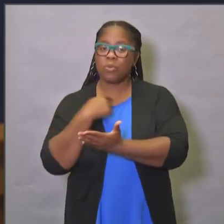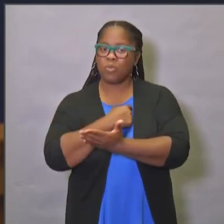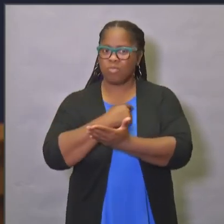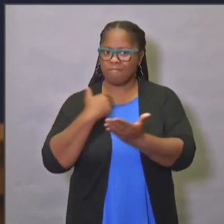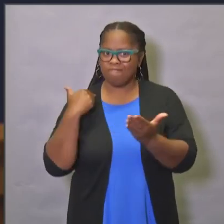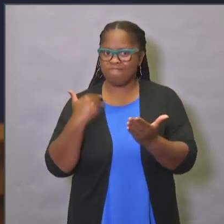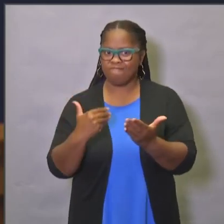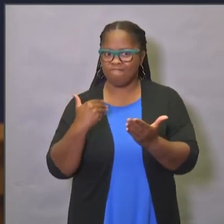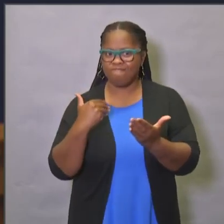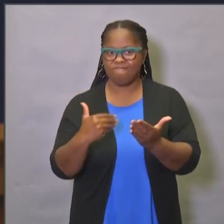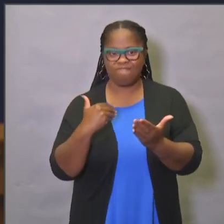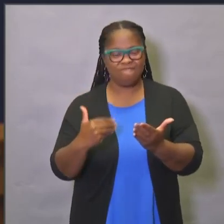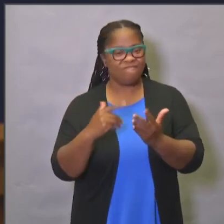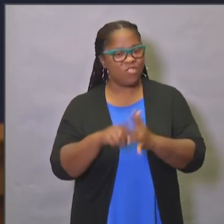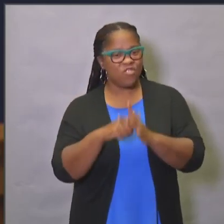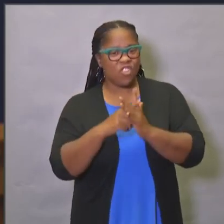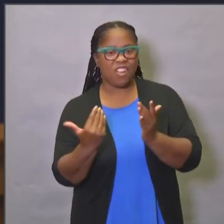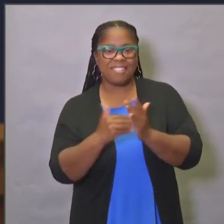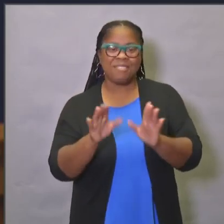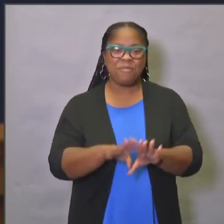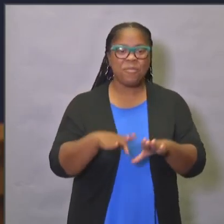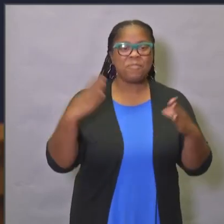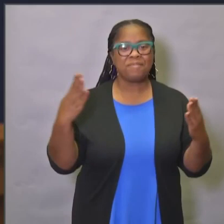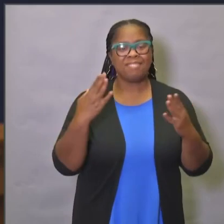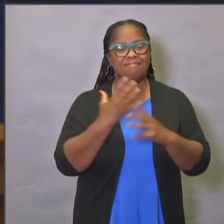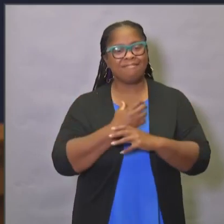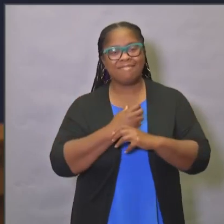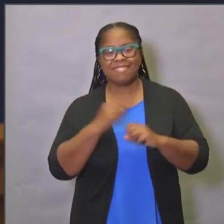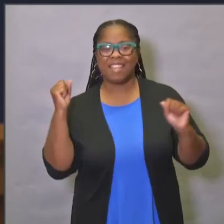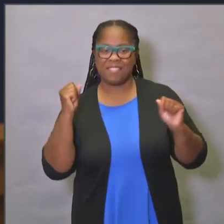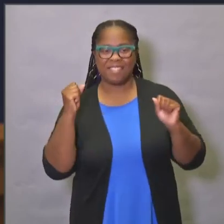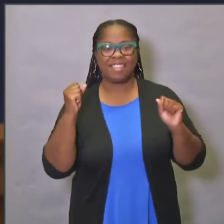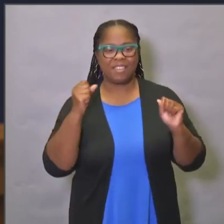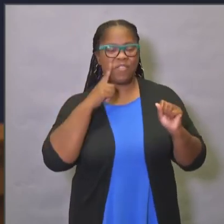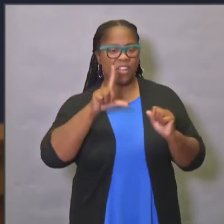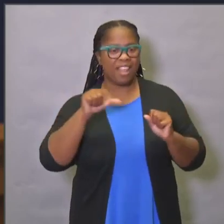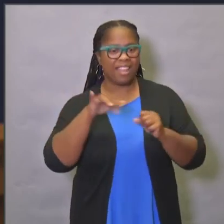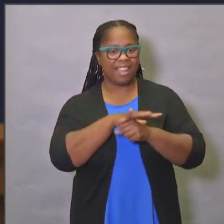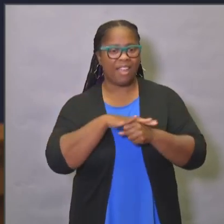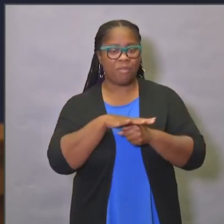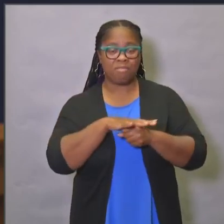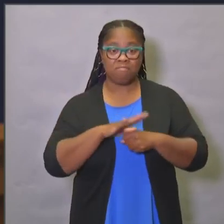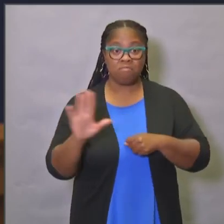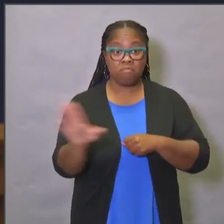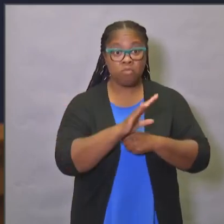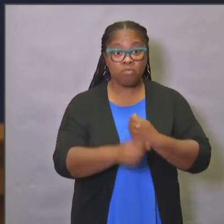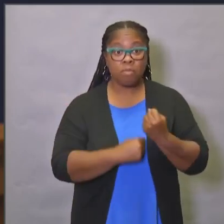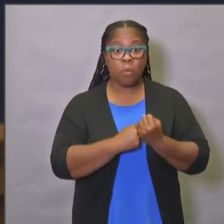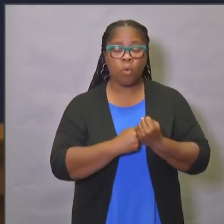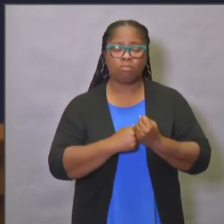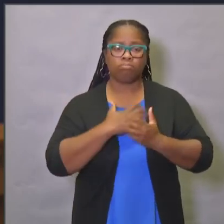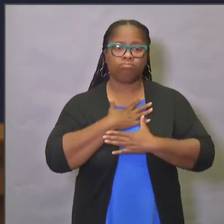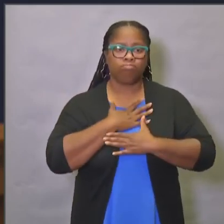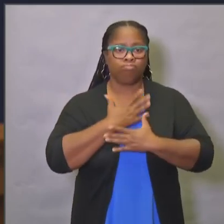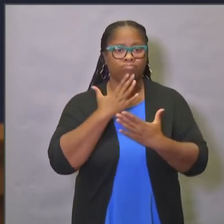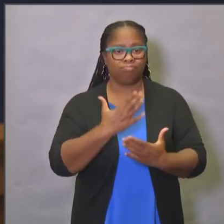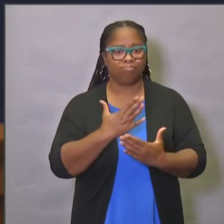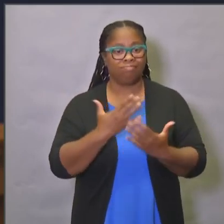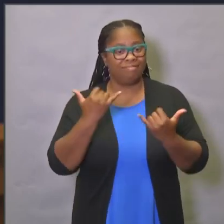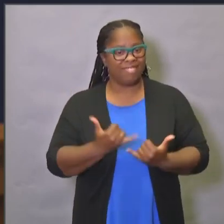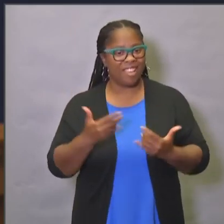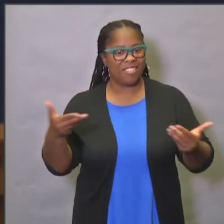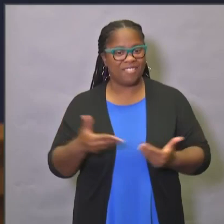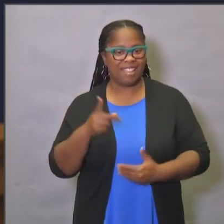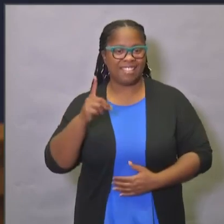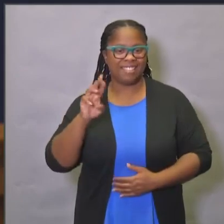activities that make LA County so special, and I truly do appreciate the public support. With that, I'd like to invite Dr. Barbara